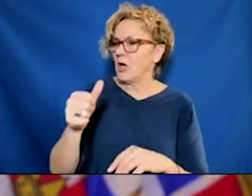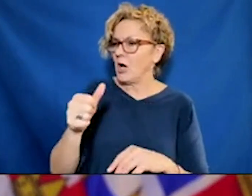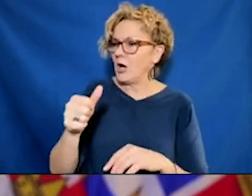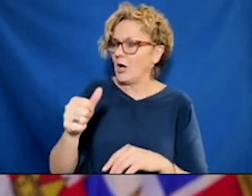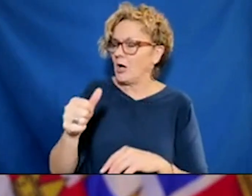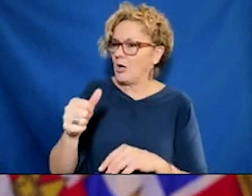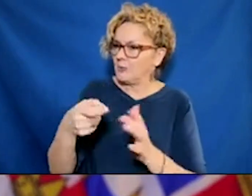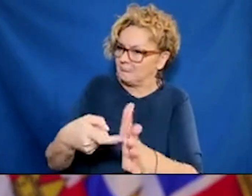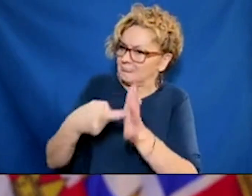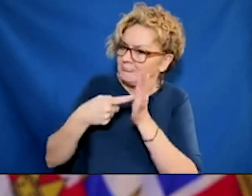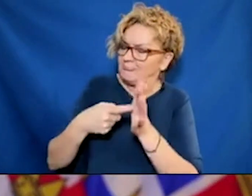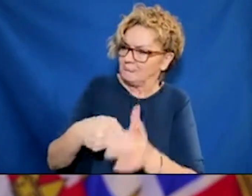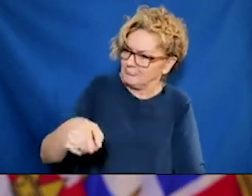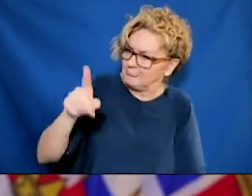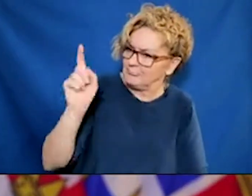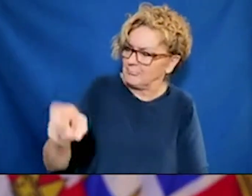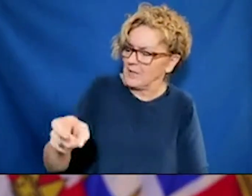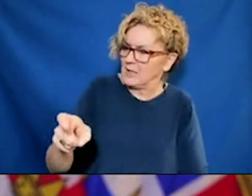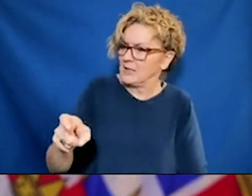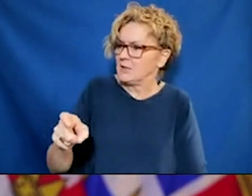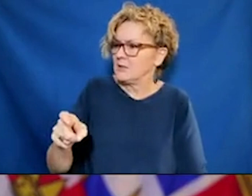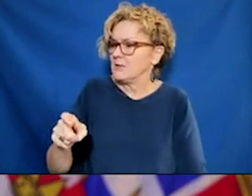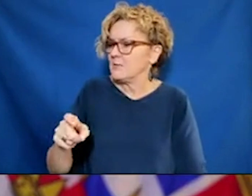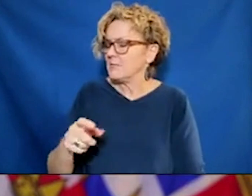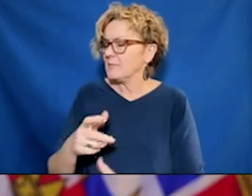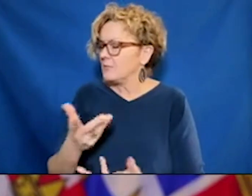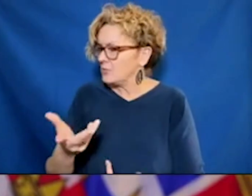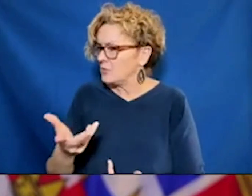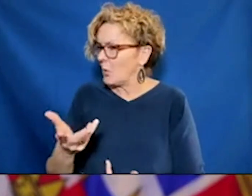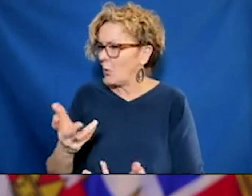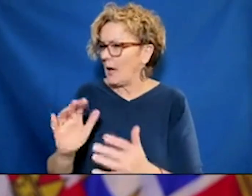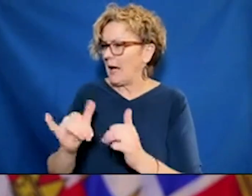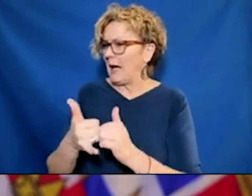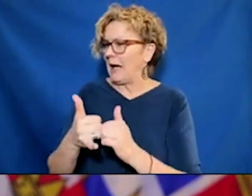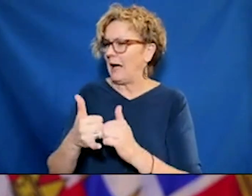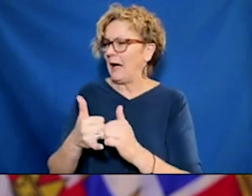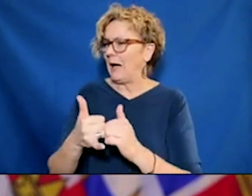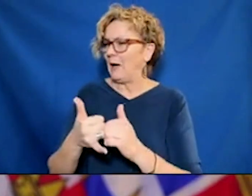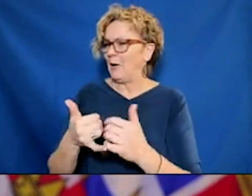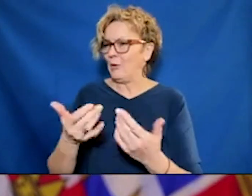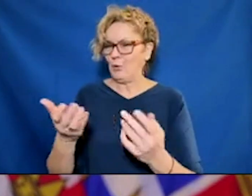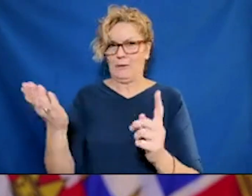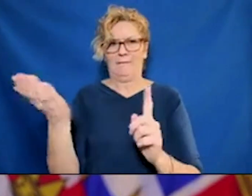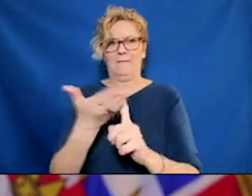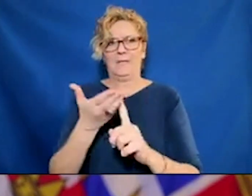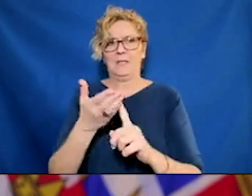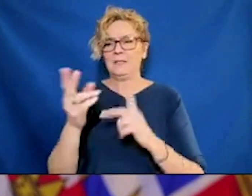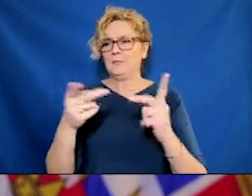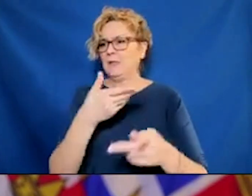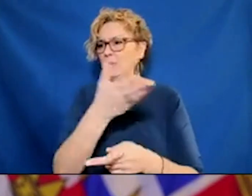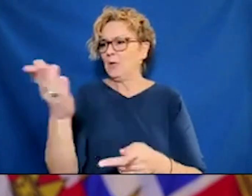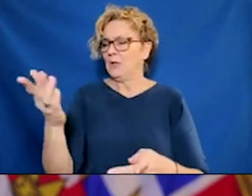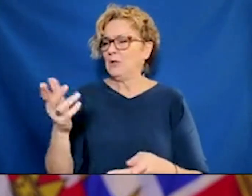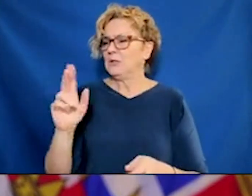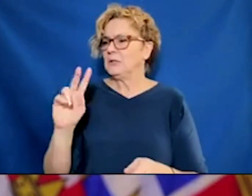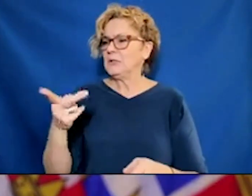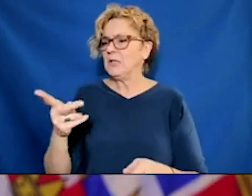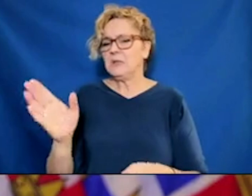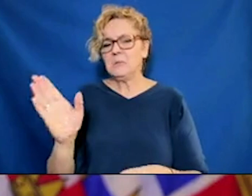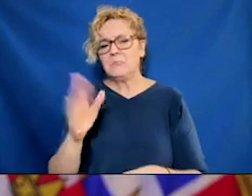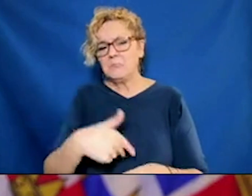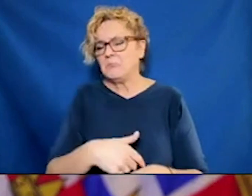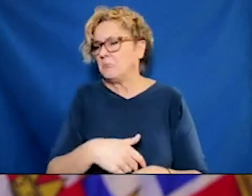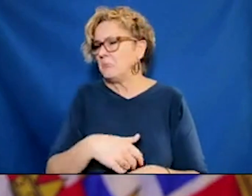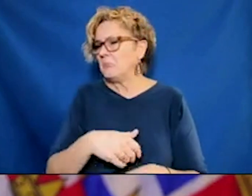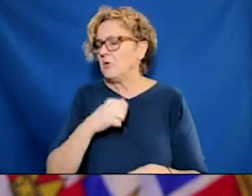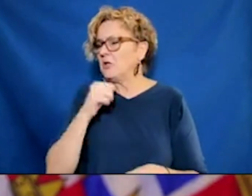or other ministries that aren't seeming to take the efficacy of these public health orders seriously, and